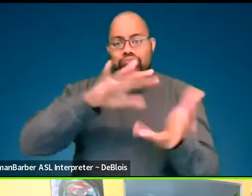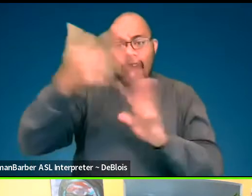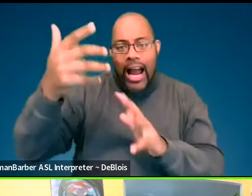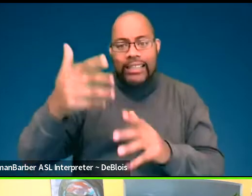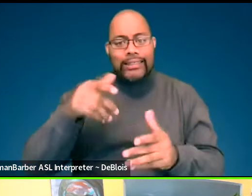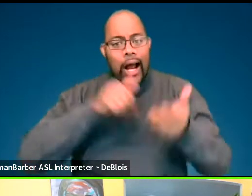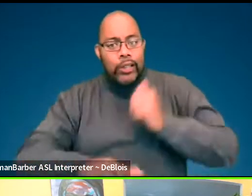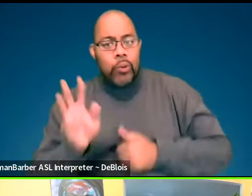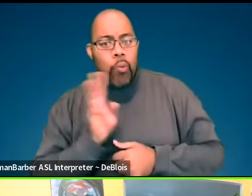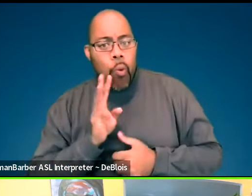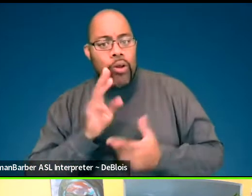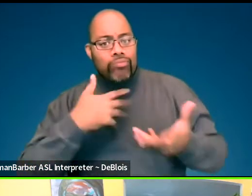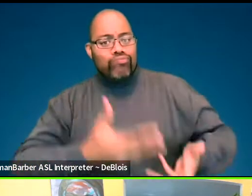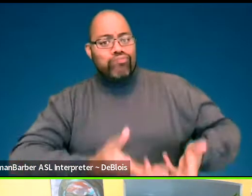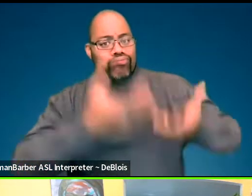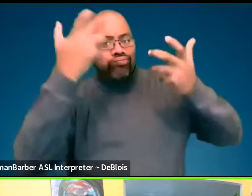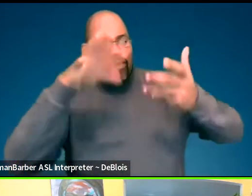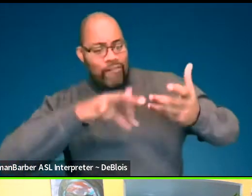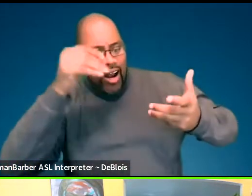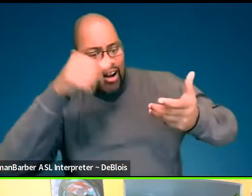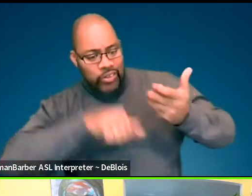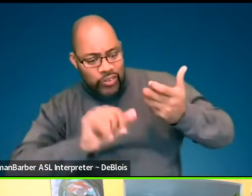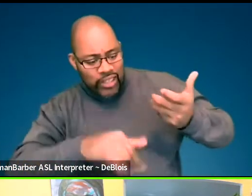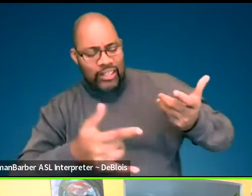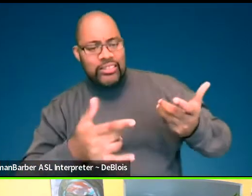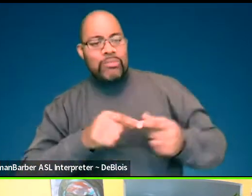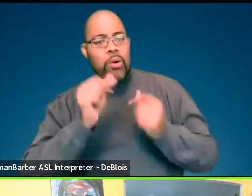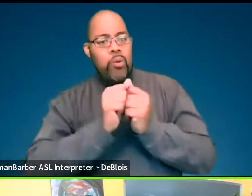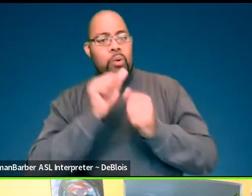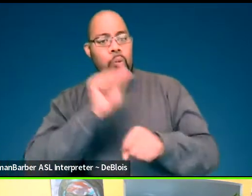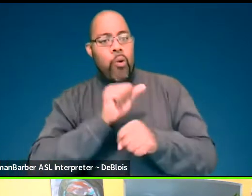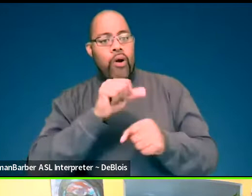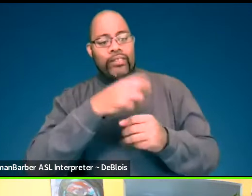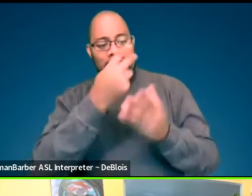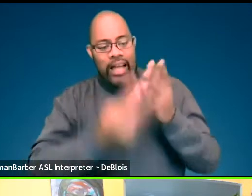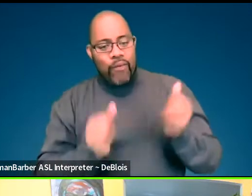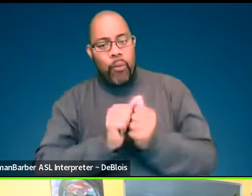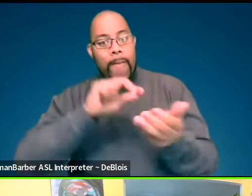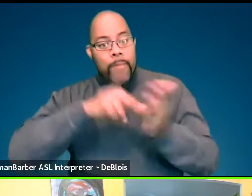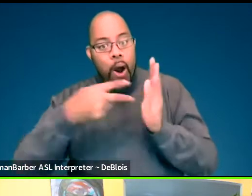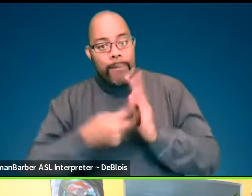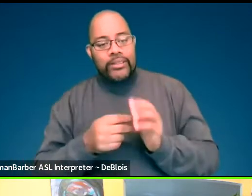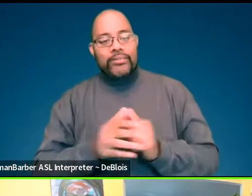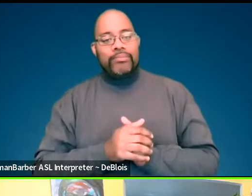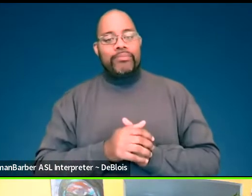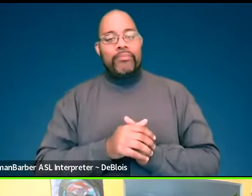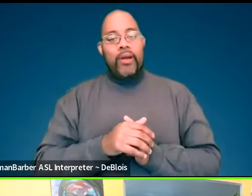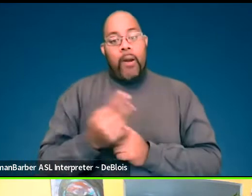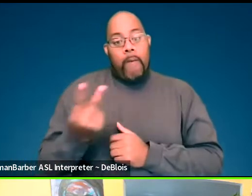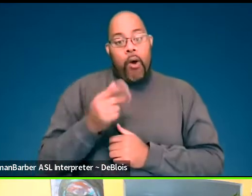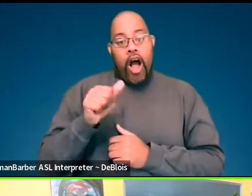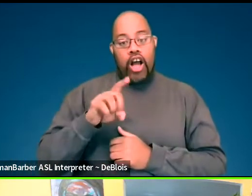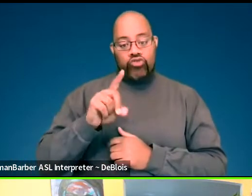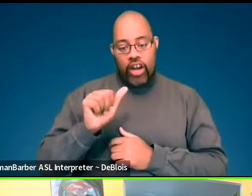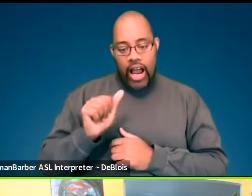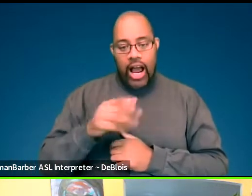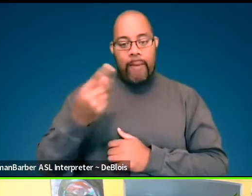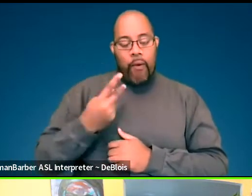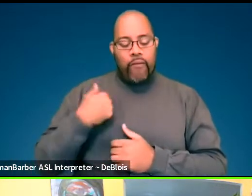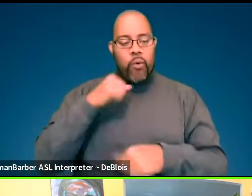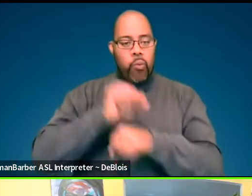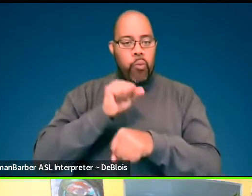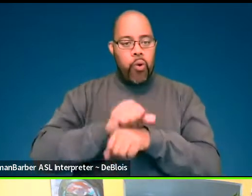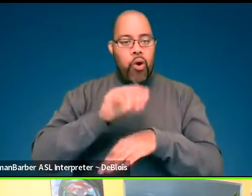that are recovered and found underwater, especially with the work of Diving with a Purpose. Andrea and I have both worked on